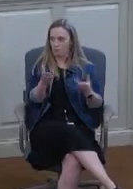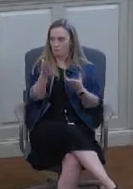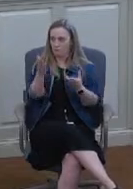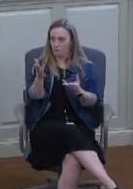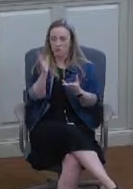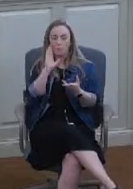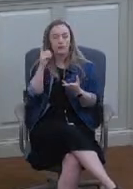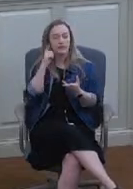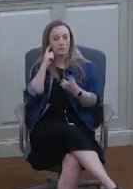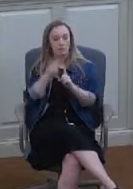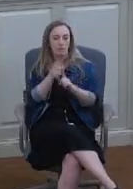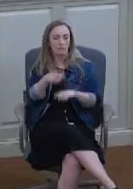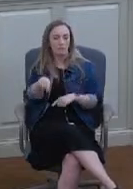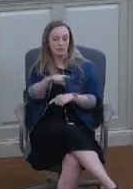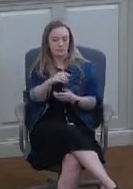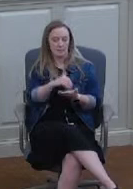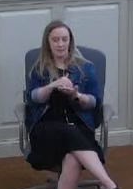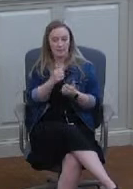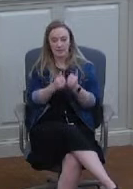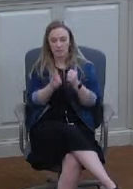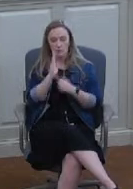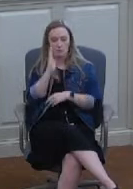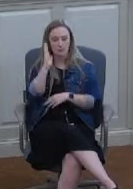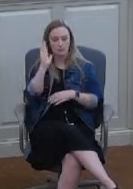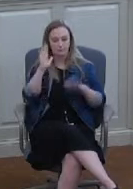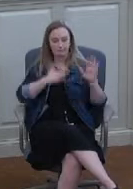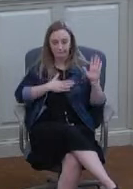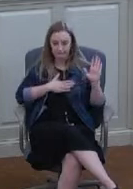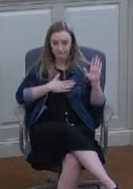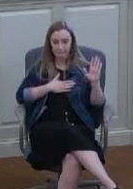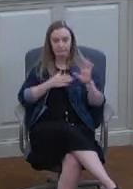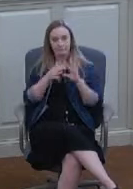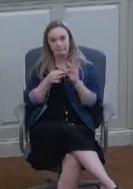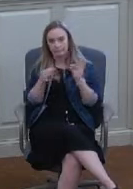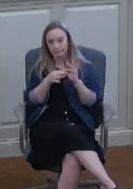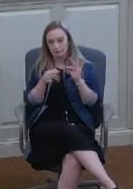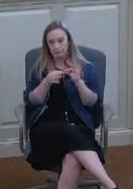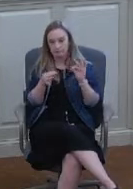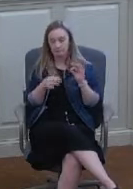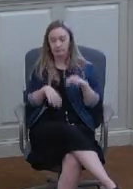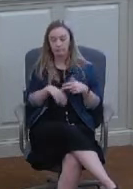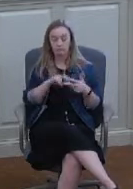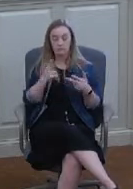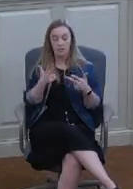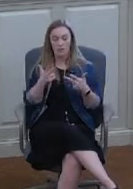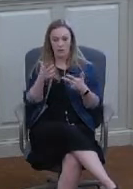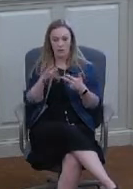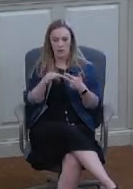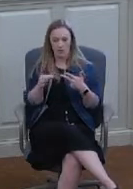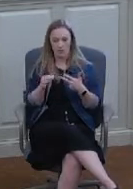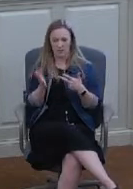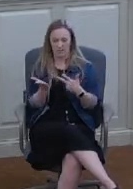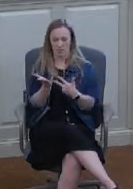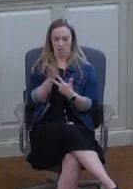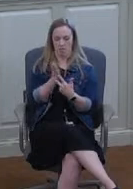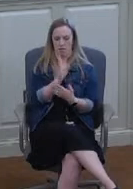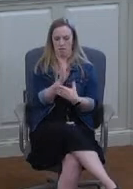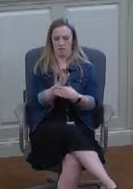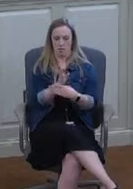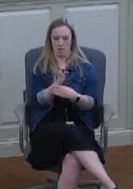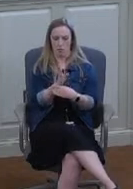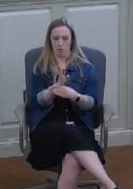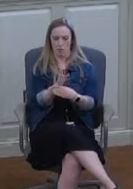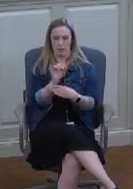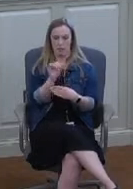them again, and everyone would testify under oath. The third option, which is the one that's kind of in the middle, is what's